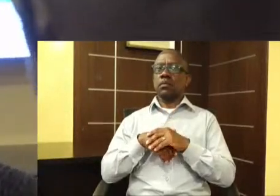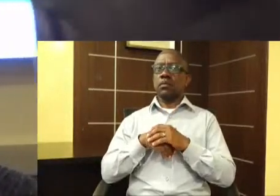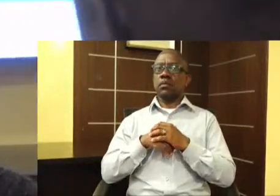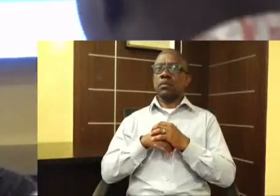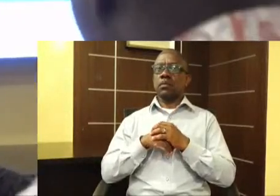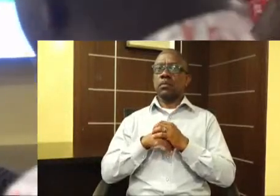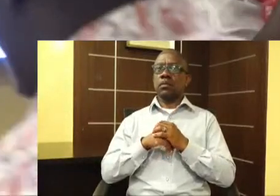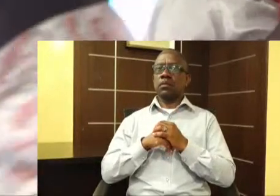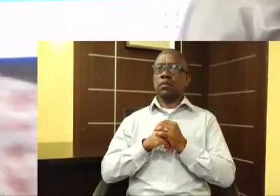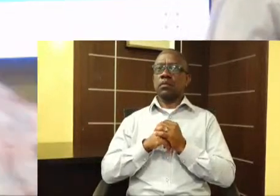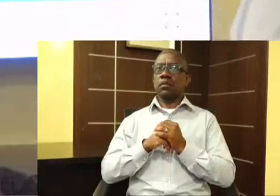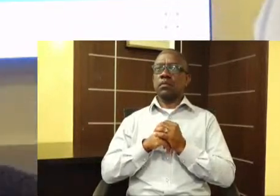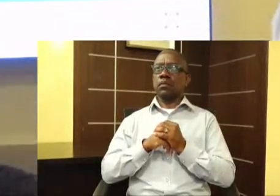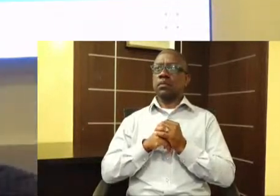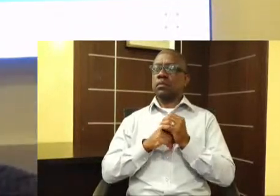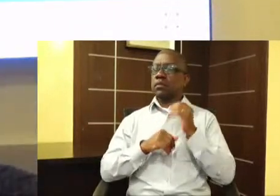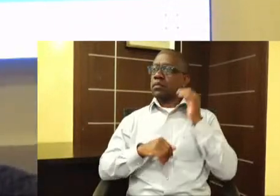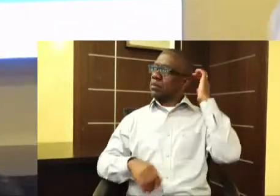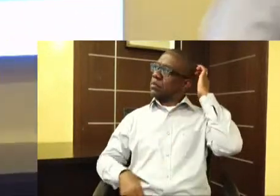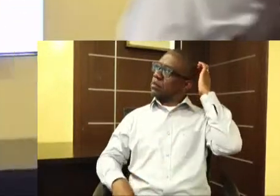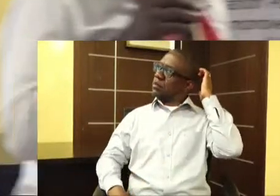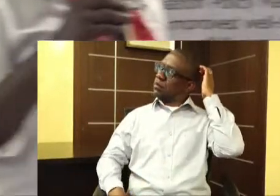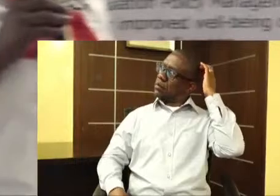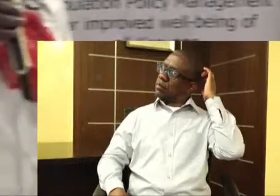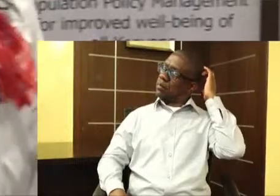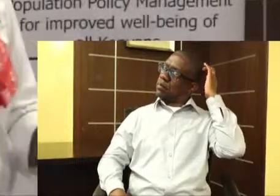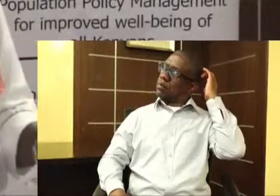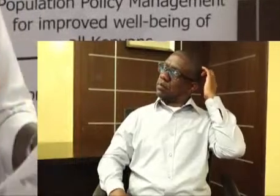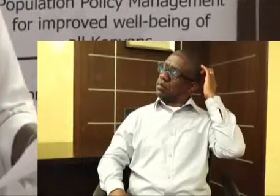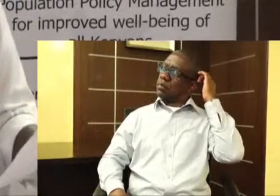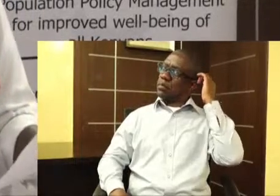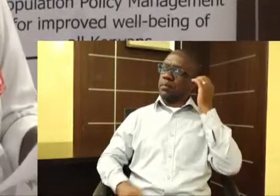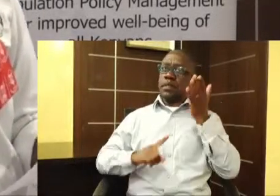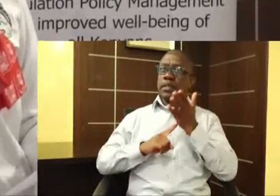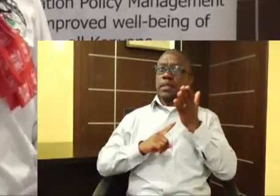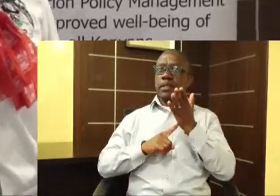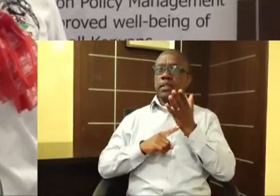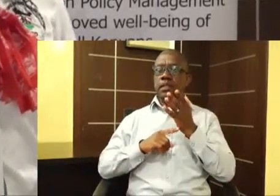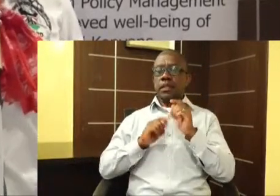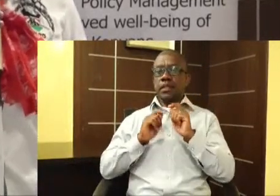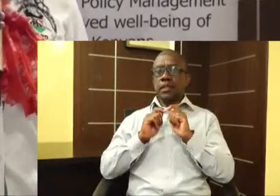and you're awfully quiet. These digital things, I'm at Facebook.